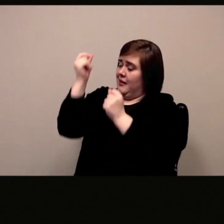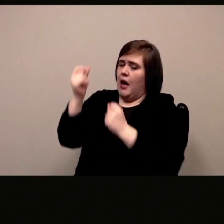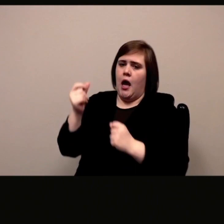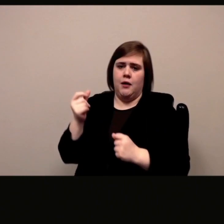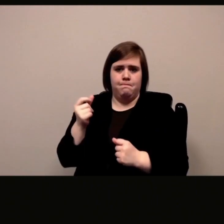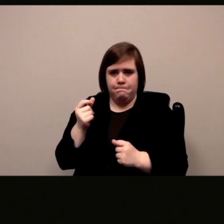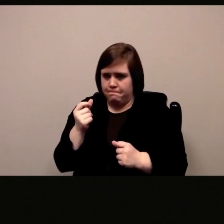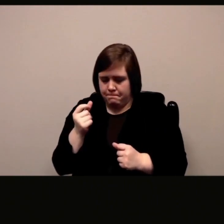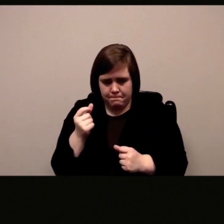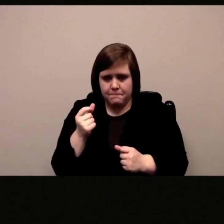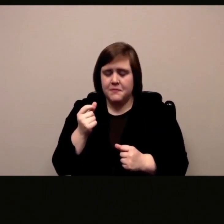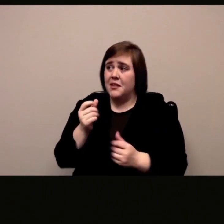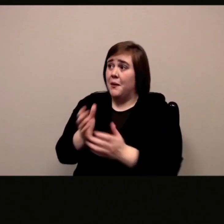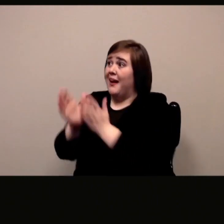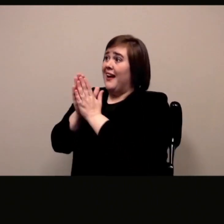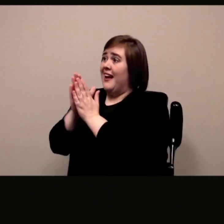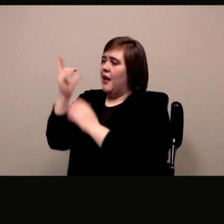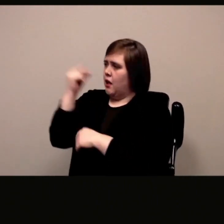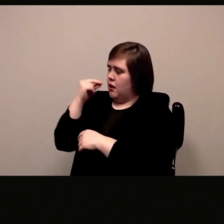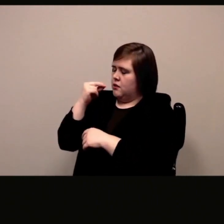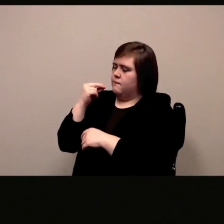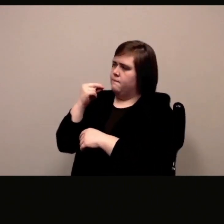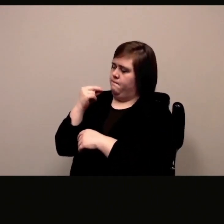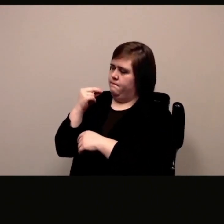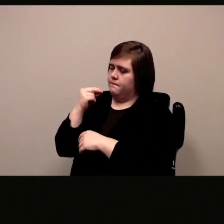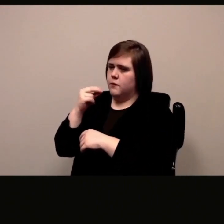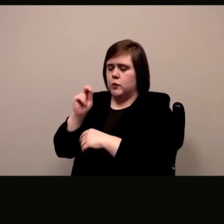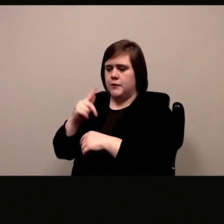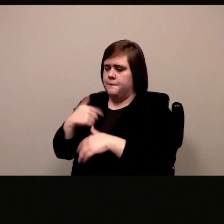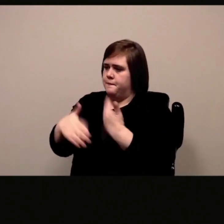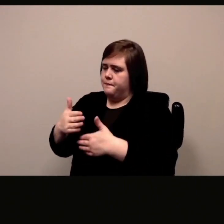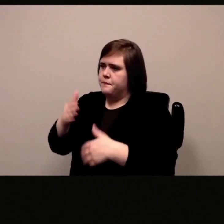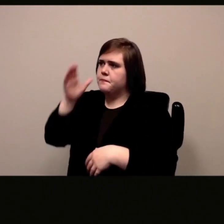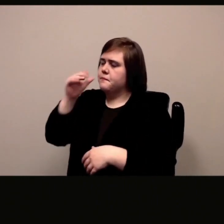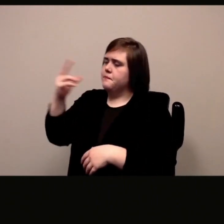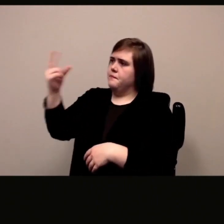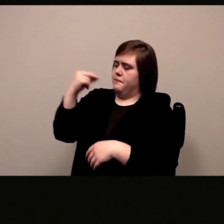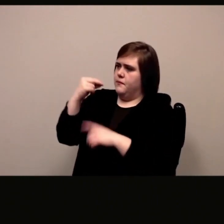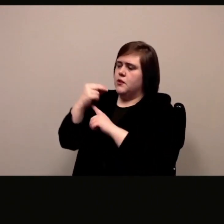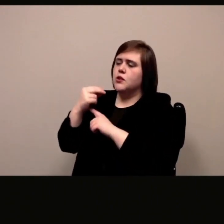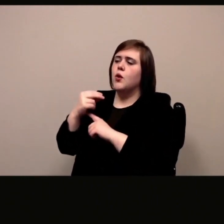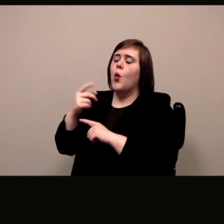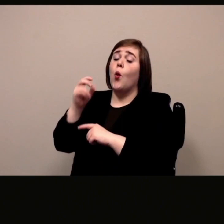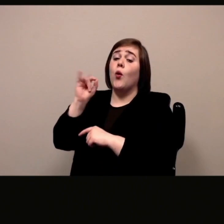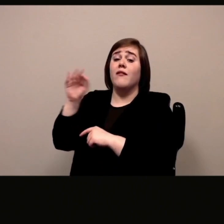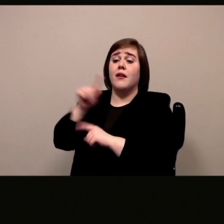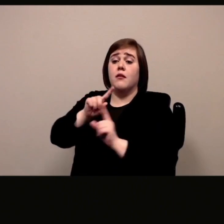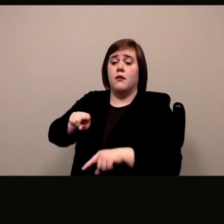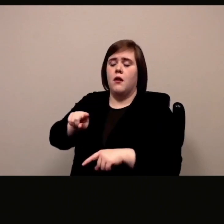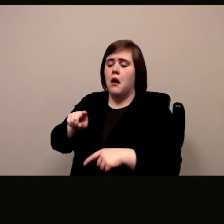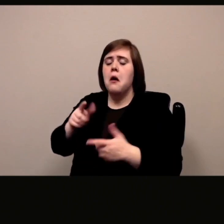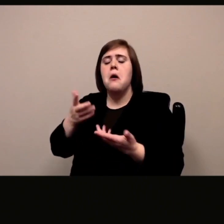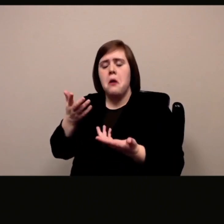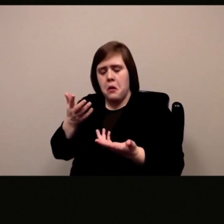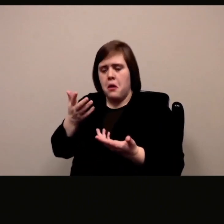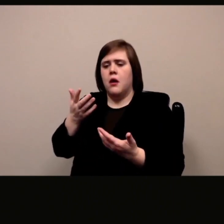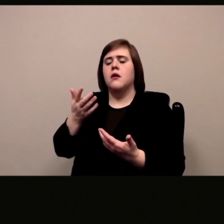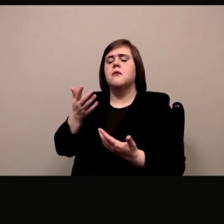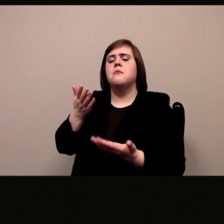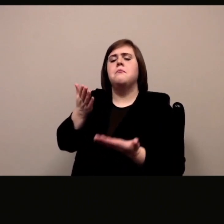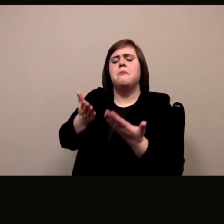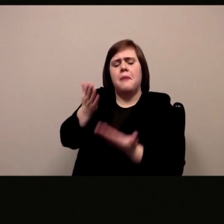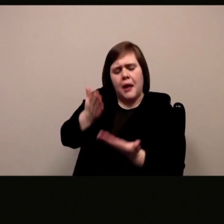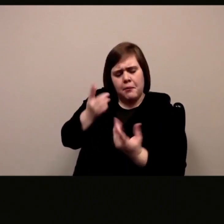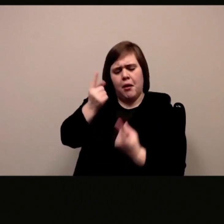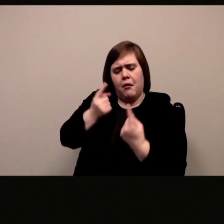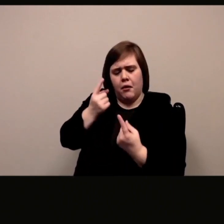You may get some no's, even if you have, okay, I'll think about it. That's good. Because that means I have more time to still